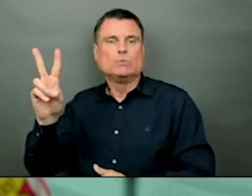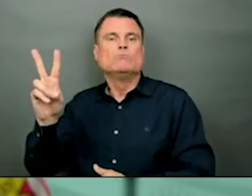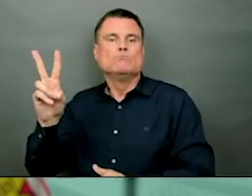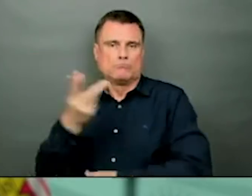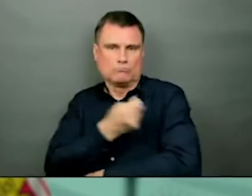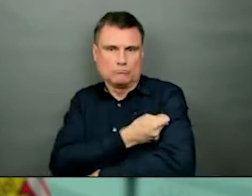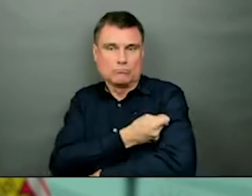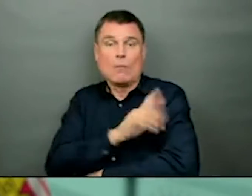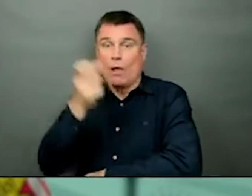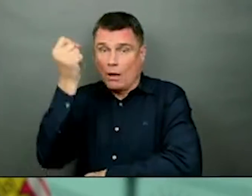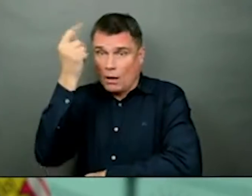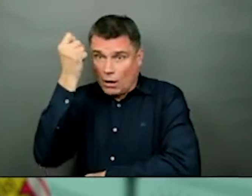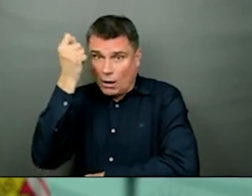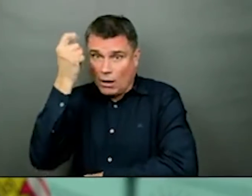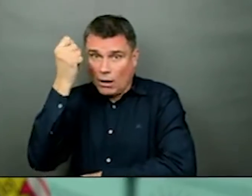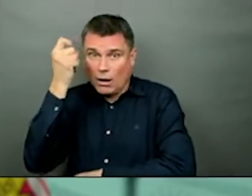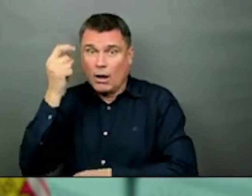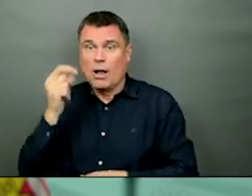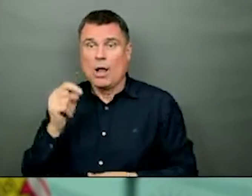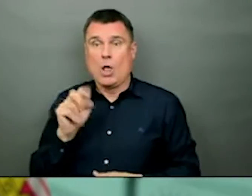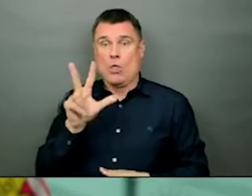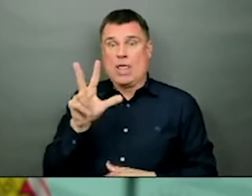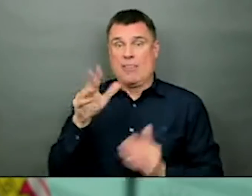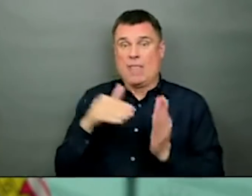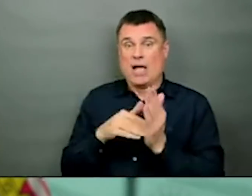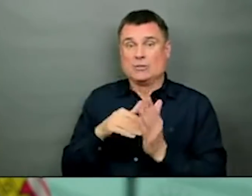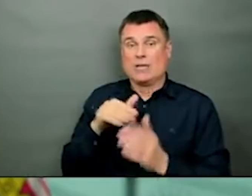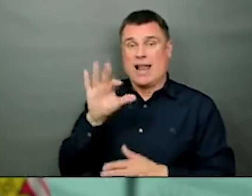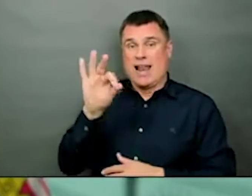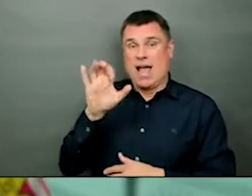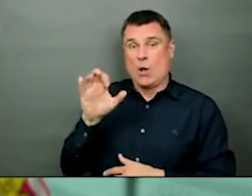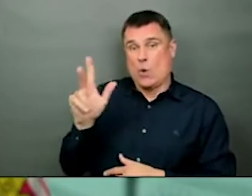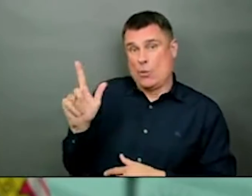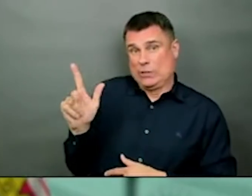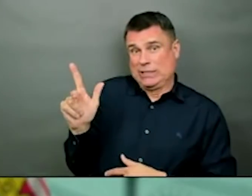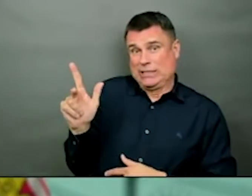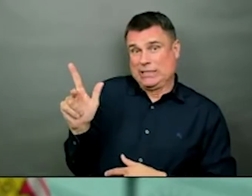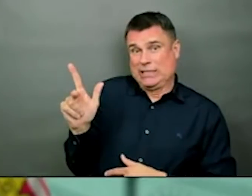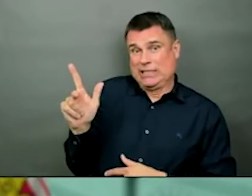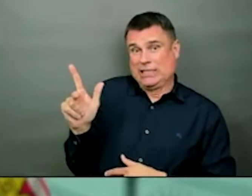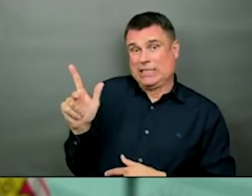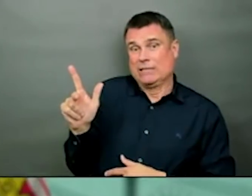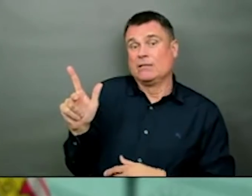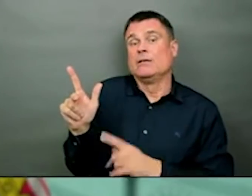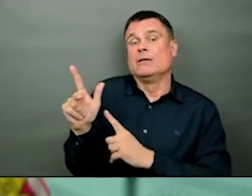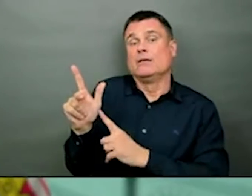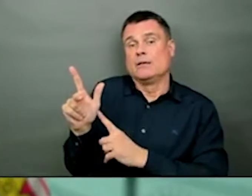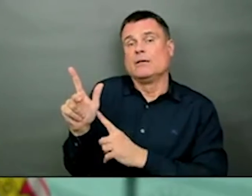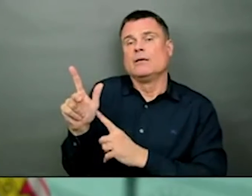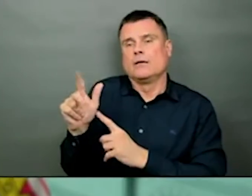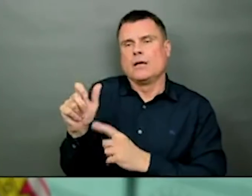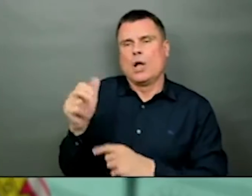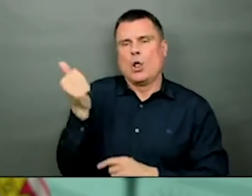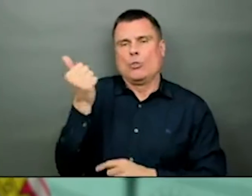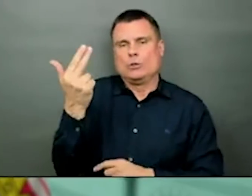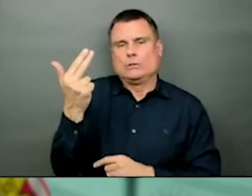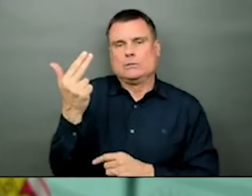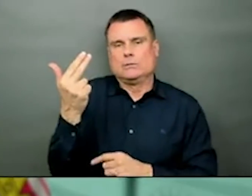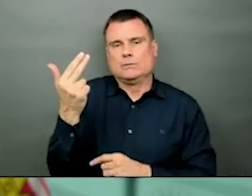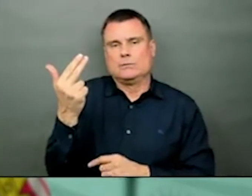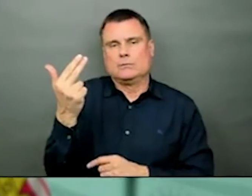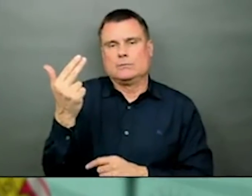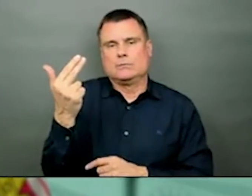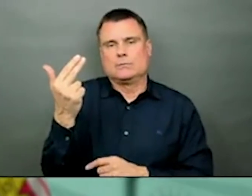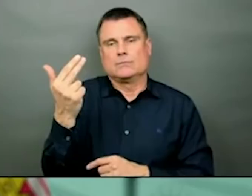36,923 of those were second doses. Yesterday was the highest number of doses were administered in any